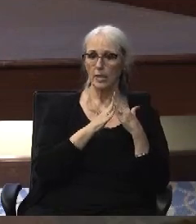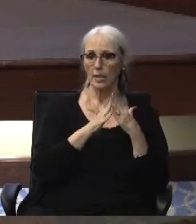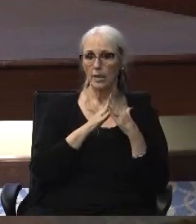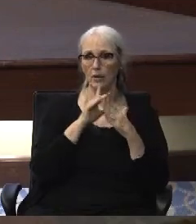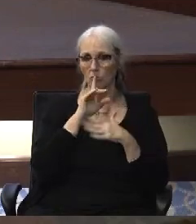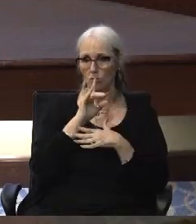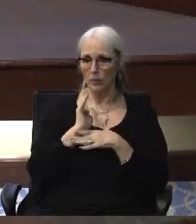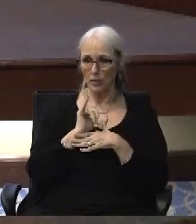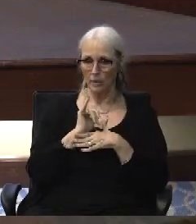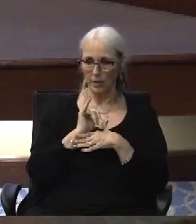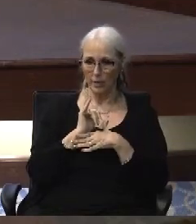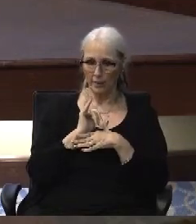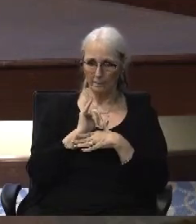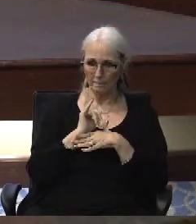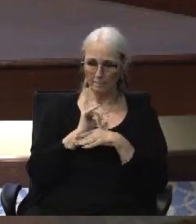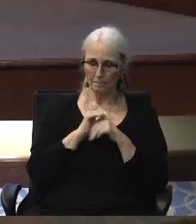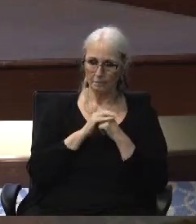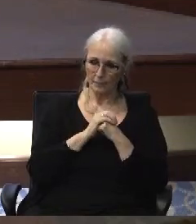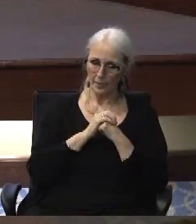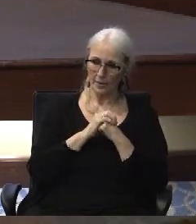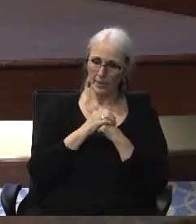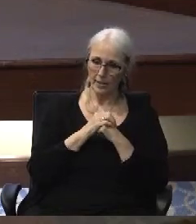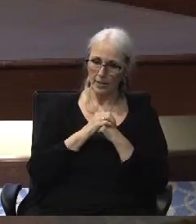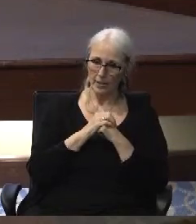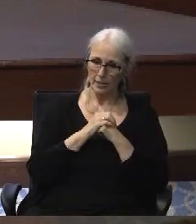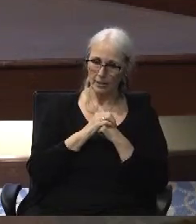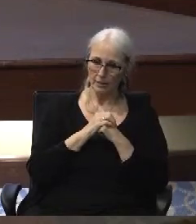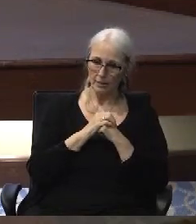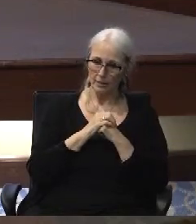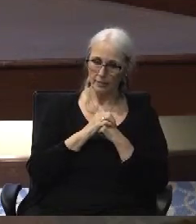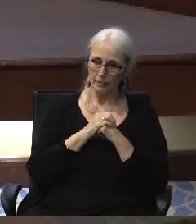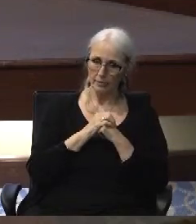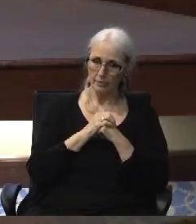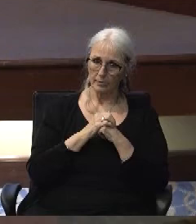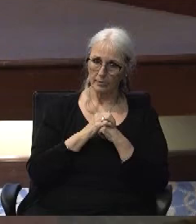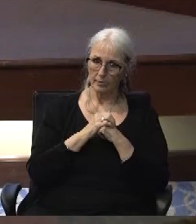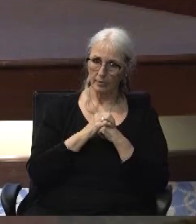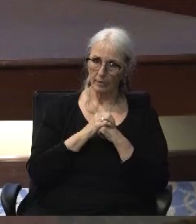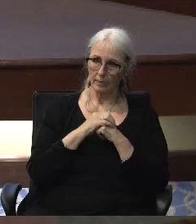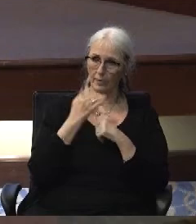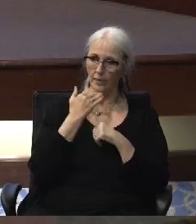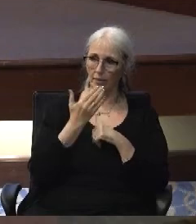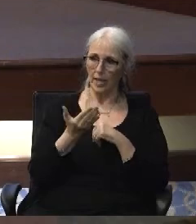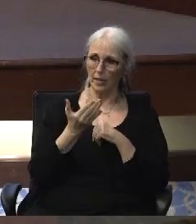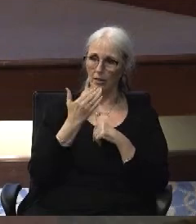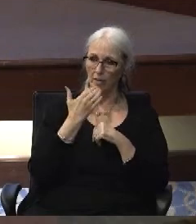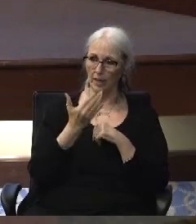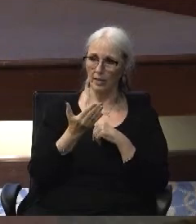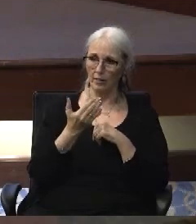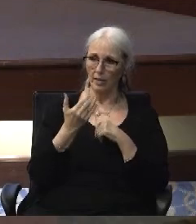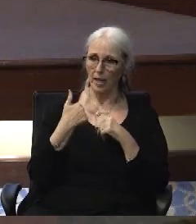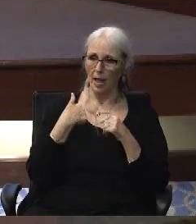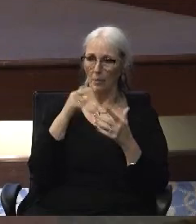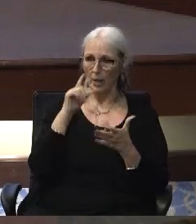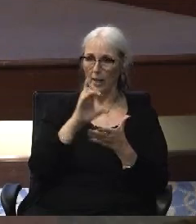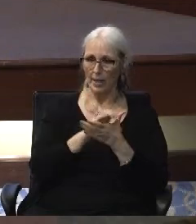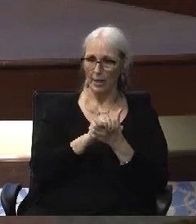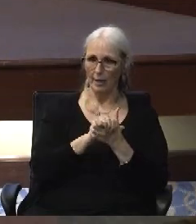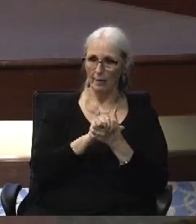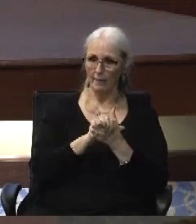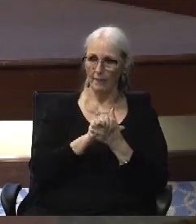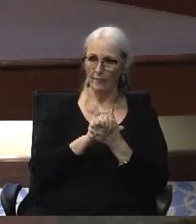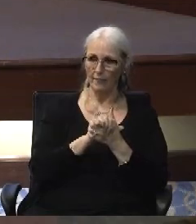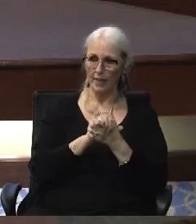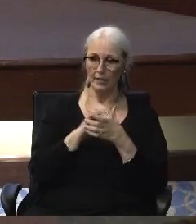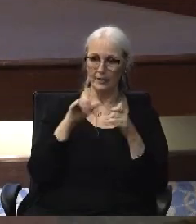really just rolled up their sleeves and said, what can we do to help? And so thank you. Thank you. And I believe that